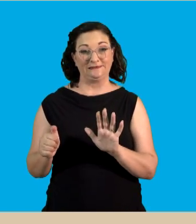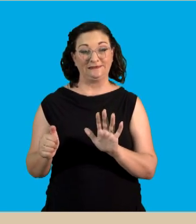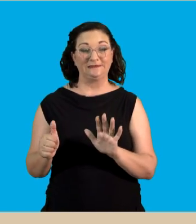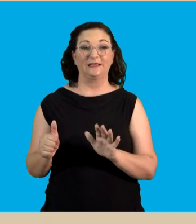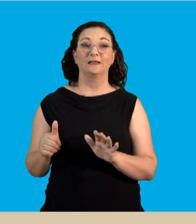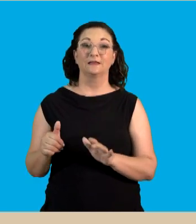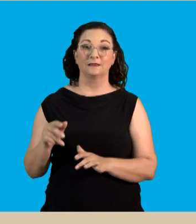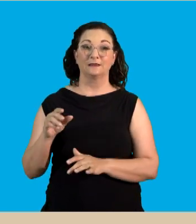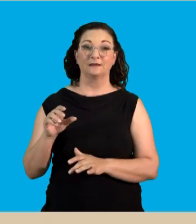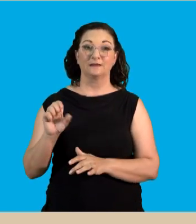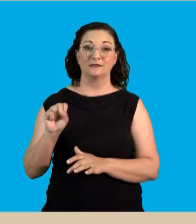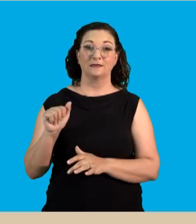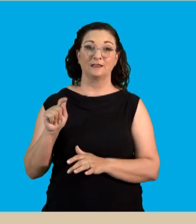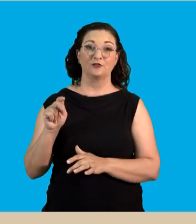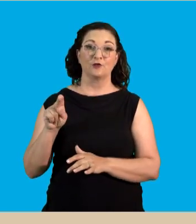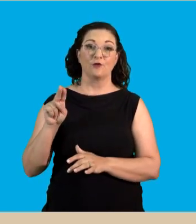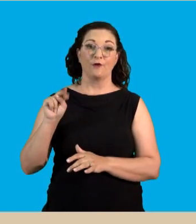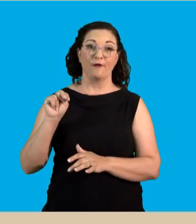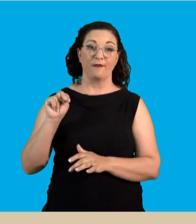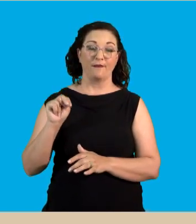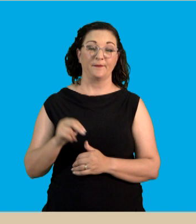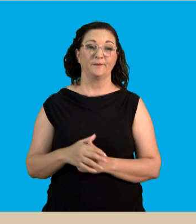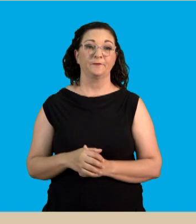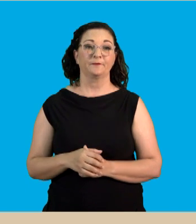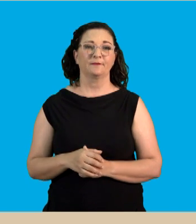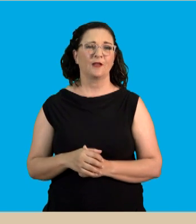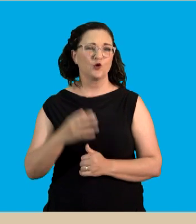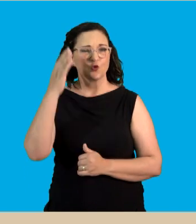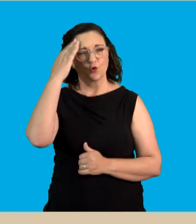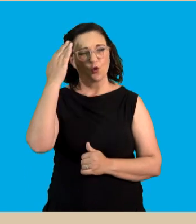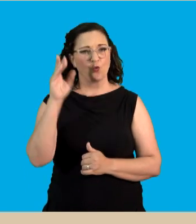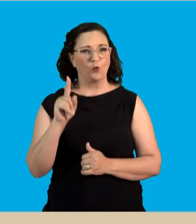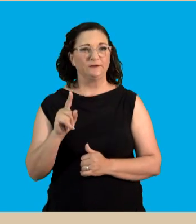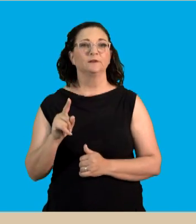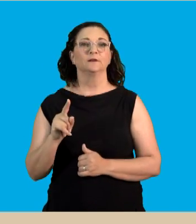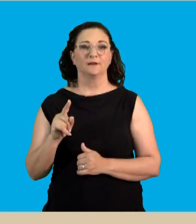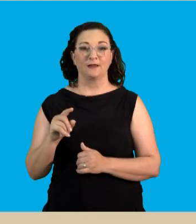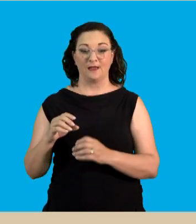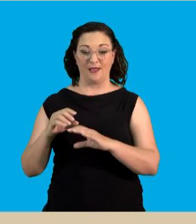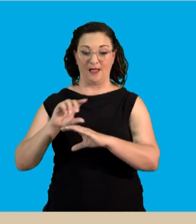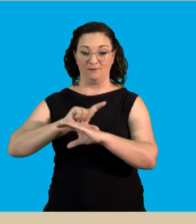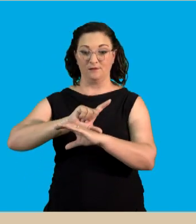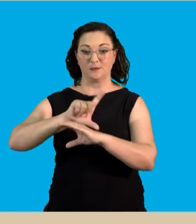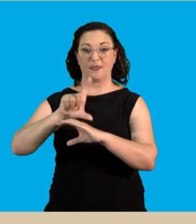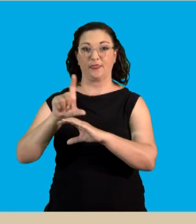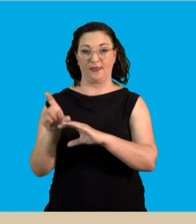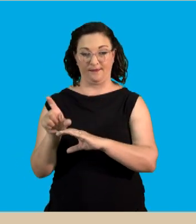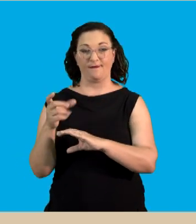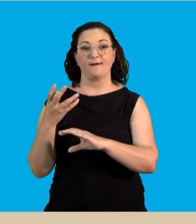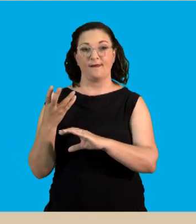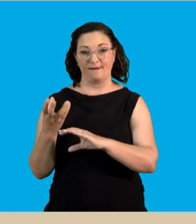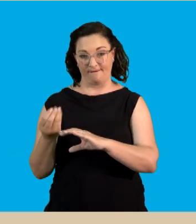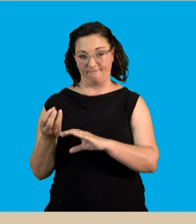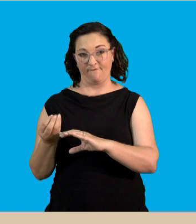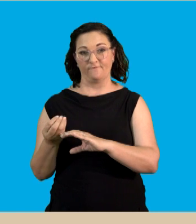sixth planet. It's the sixth planet from the sun, right? What do we know about it? It has a very thick